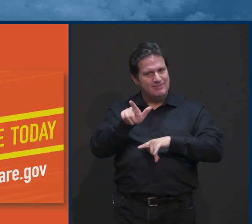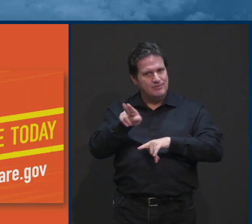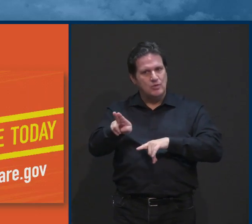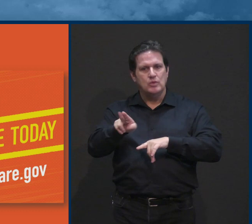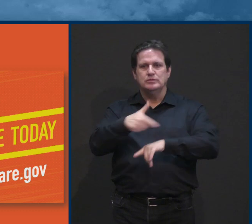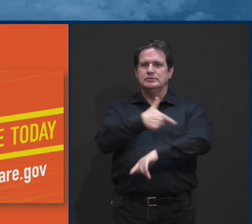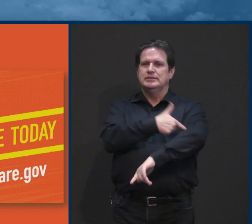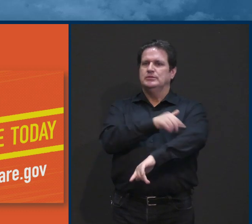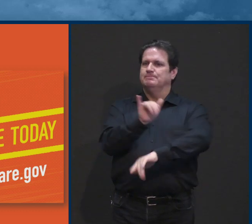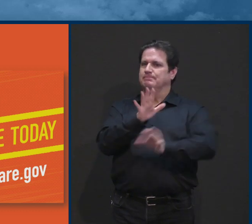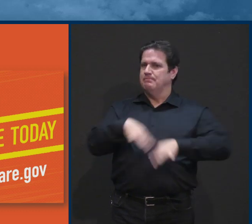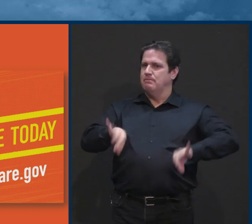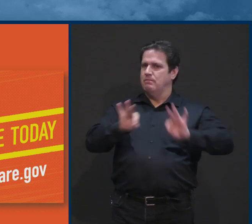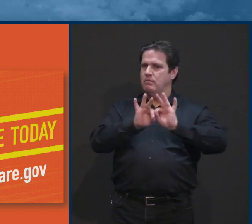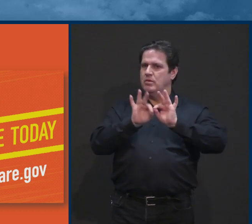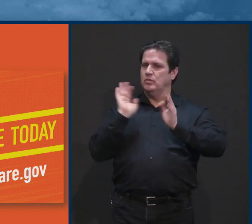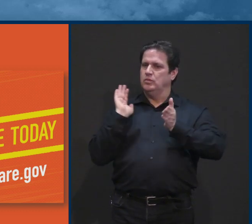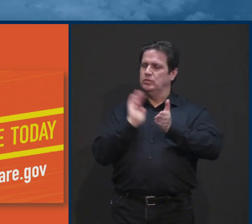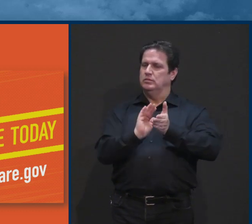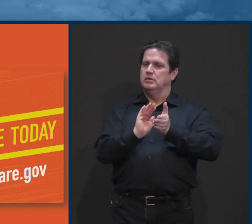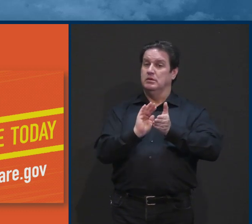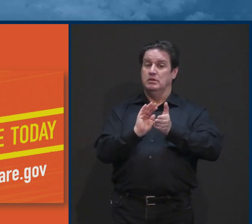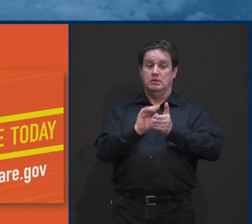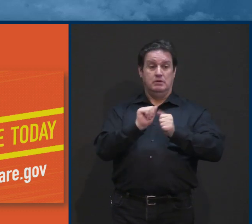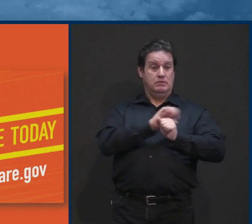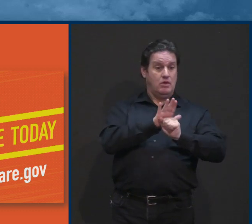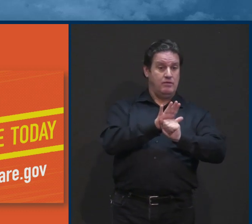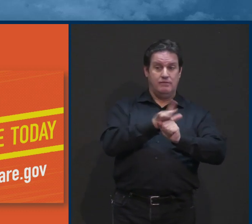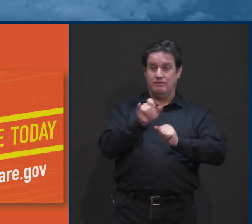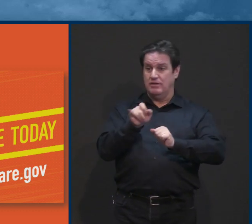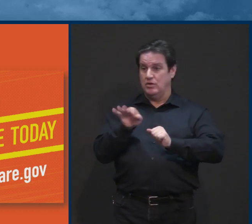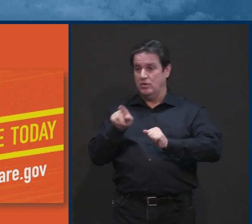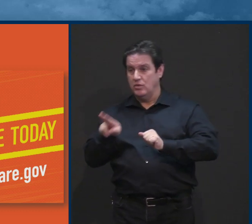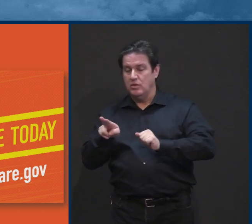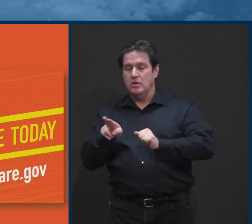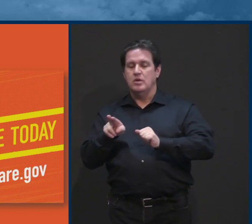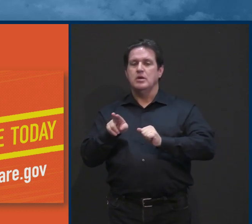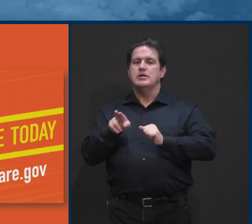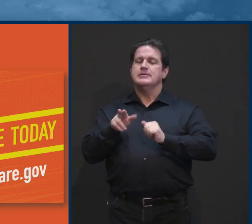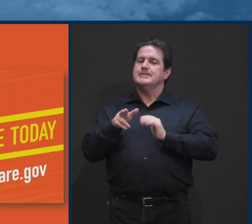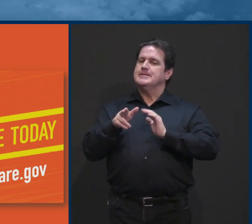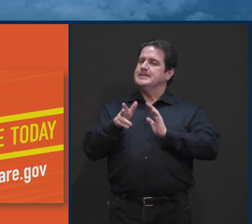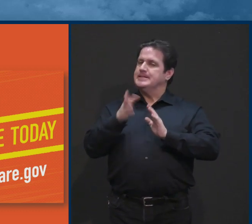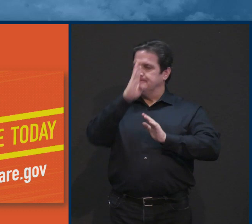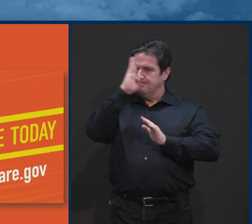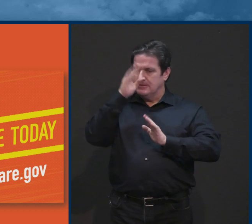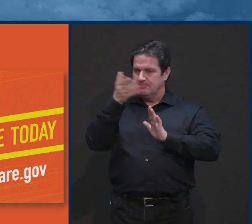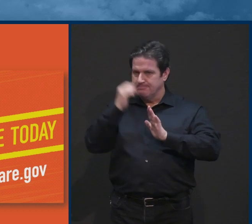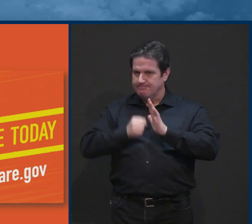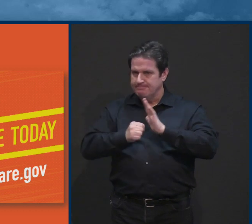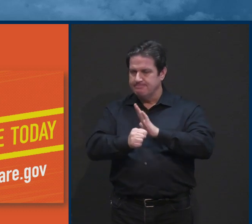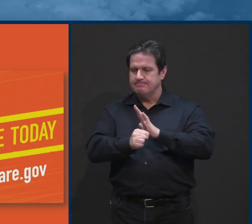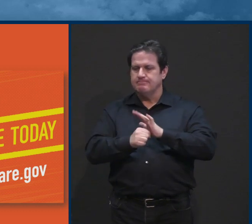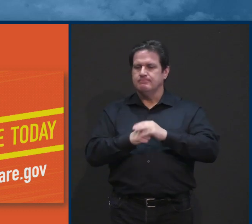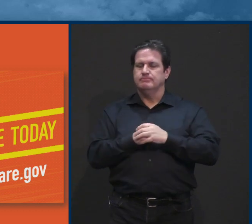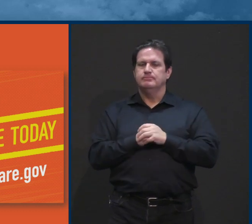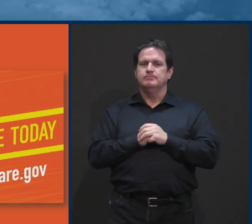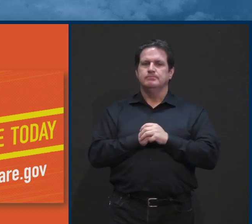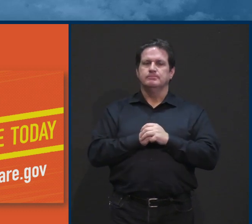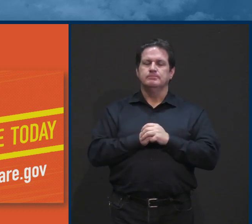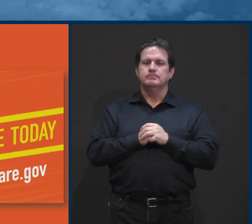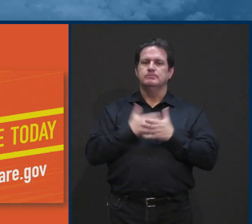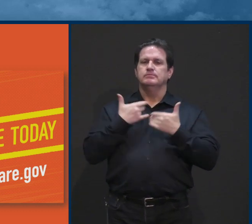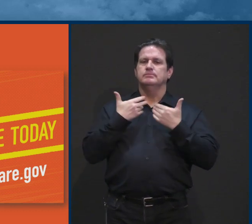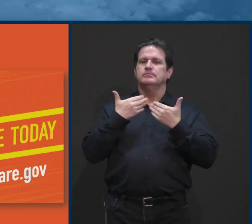We want to reduce the possibility, the potential for additional hospitalizations as we